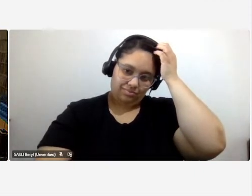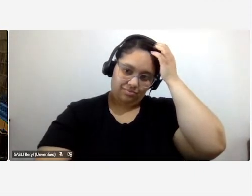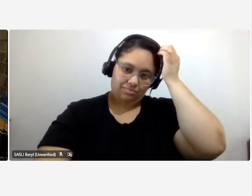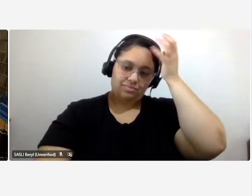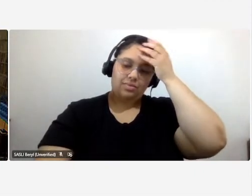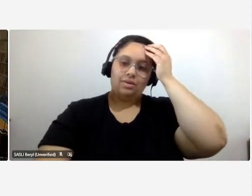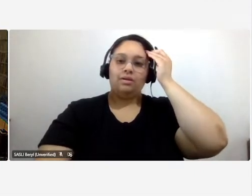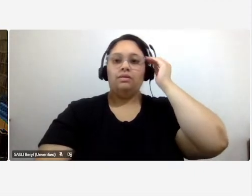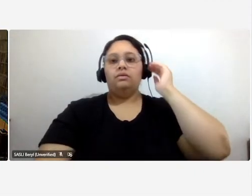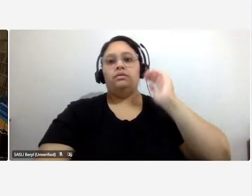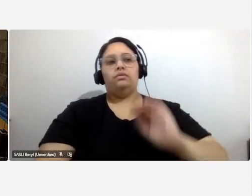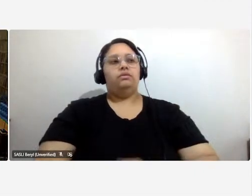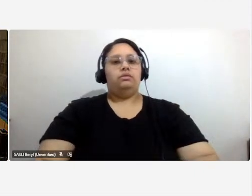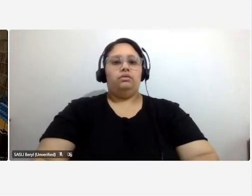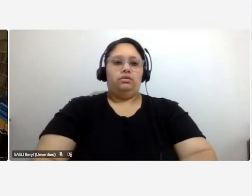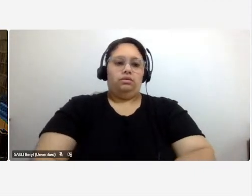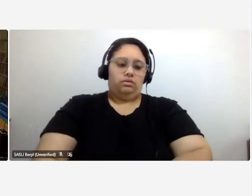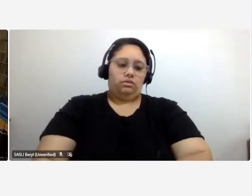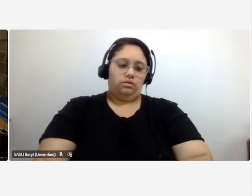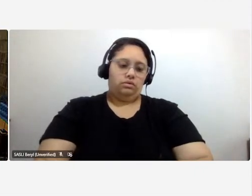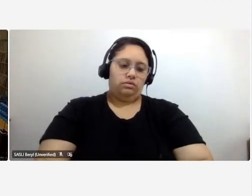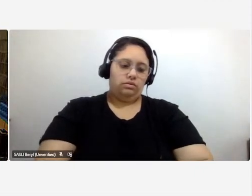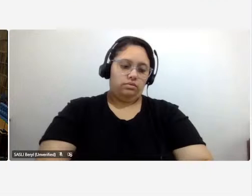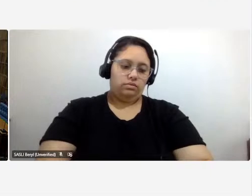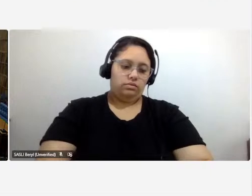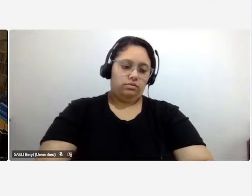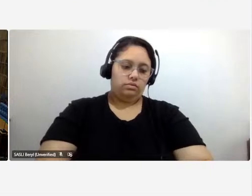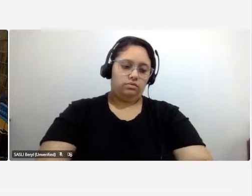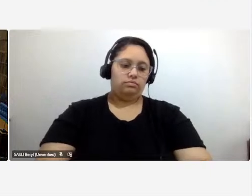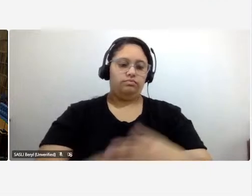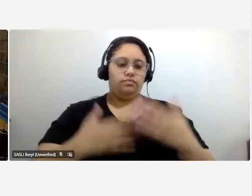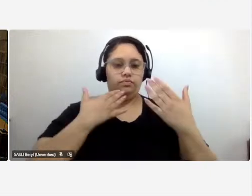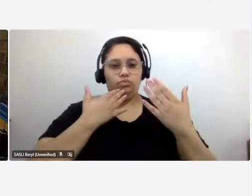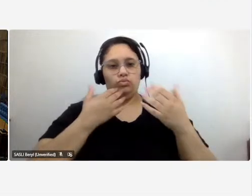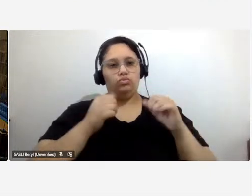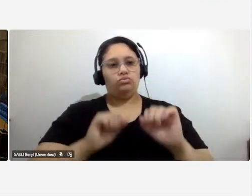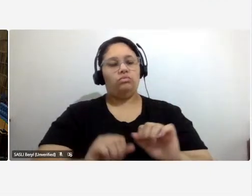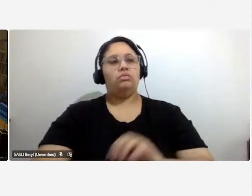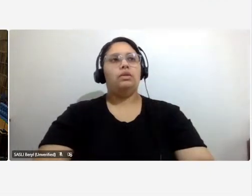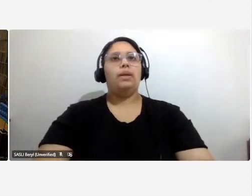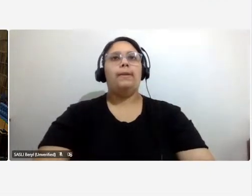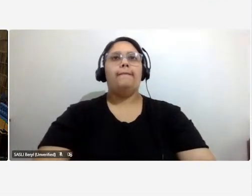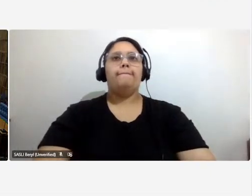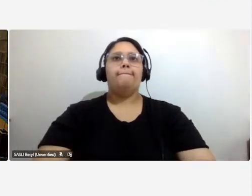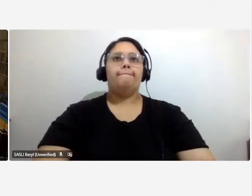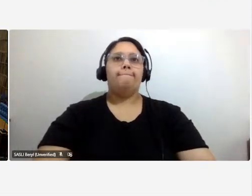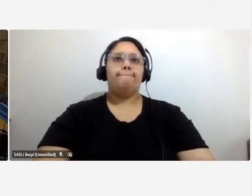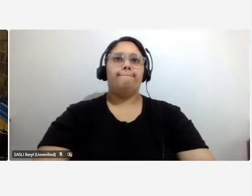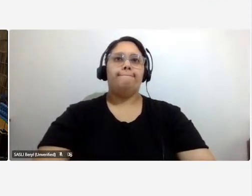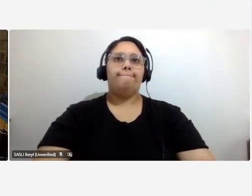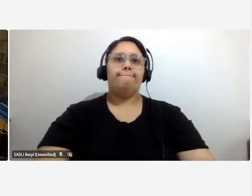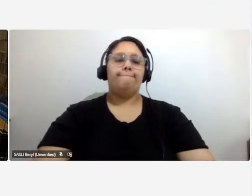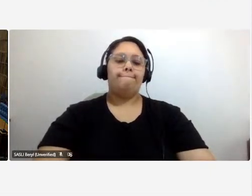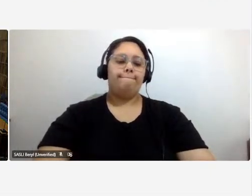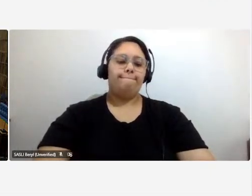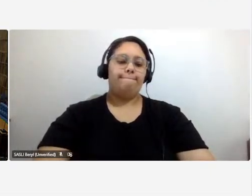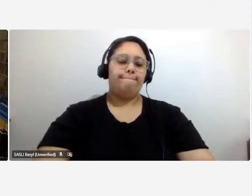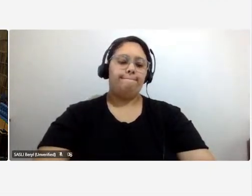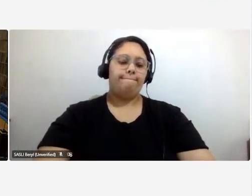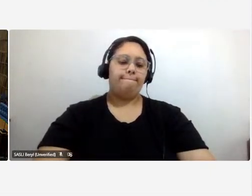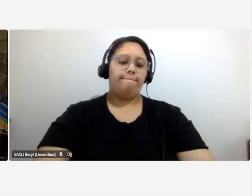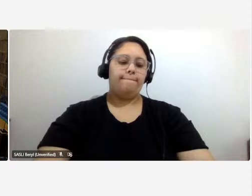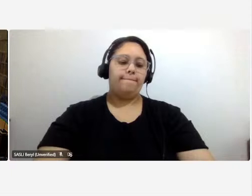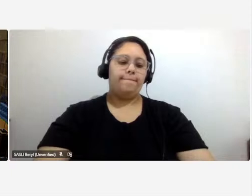Right, over to you. Yes, thanks, Chair. If we can provide the